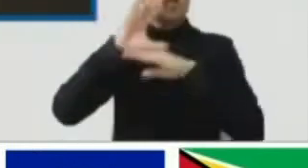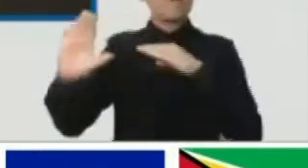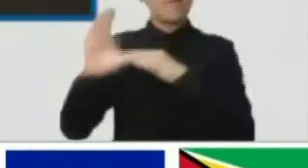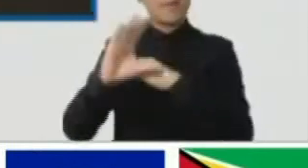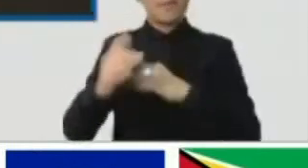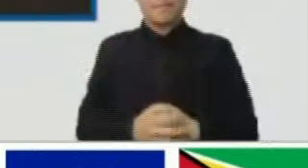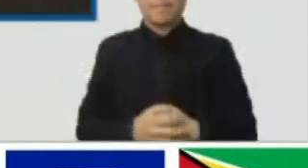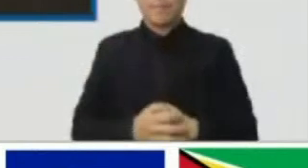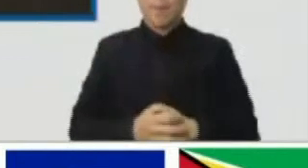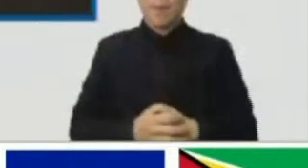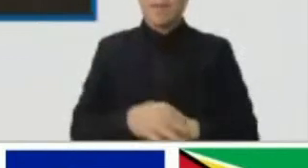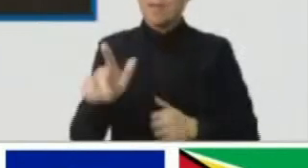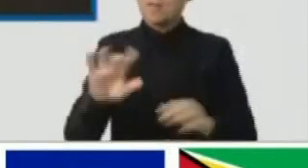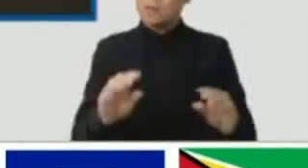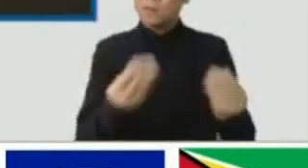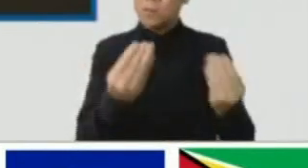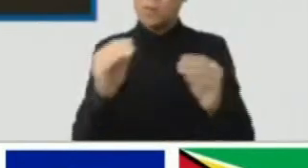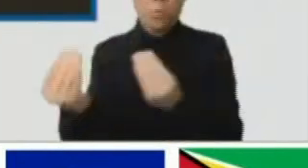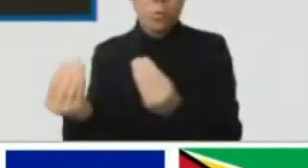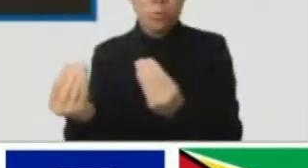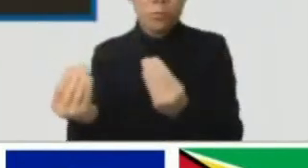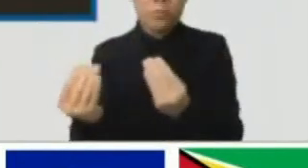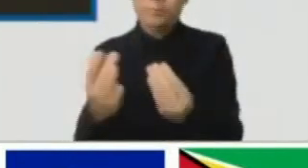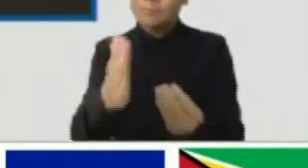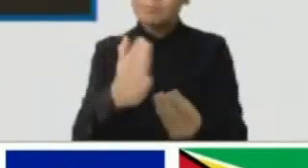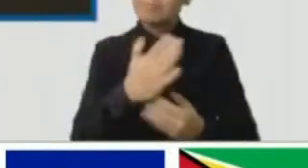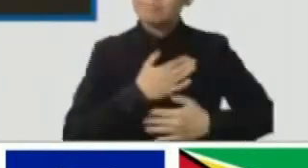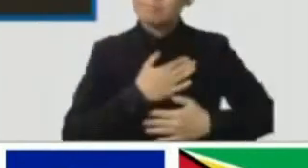of the youth. Thank you for your time.